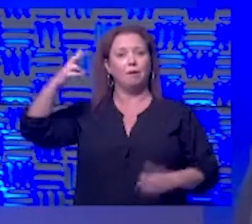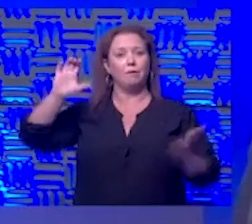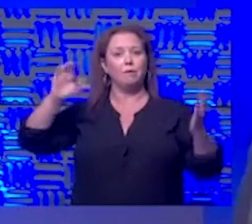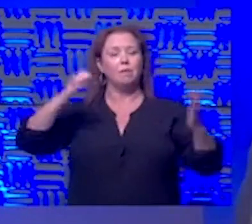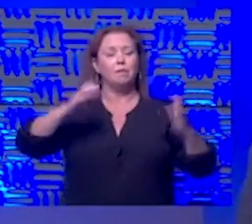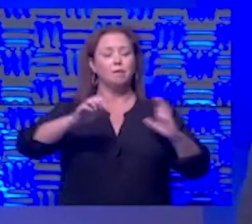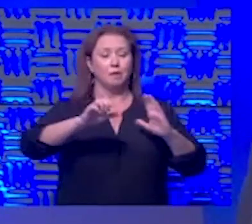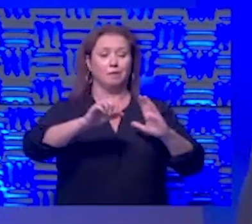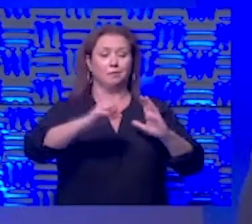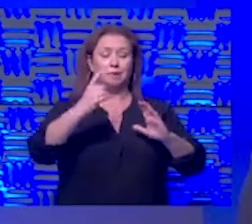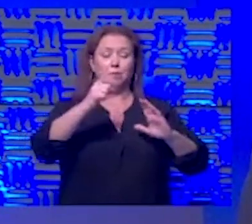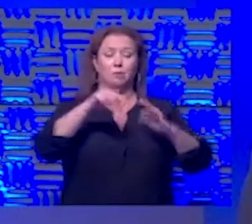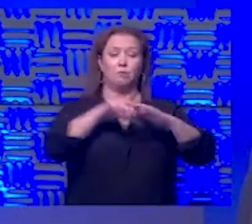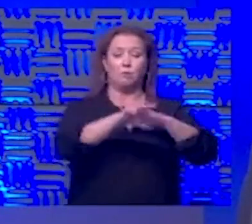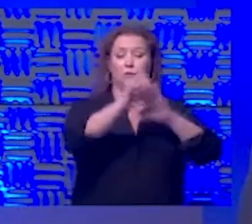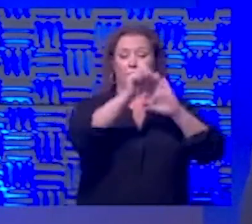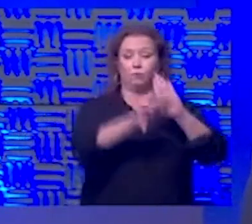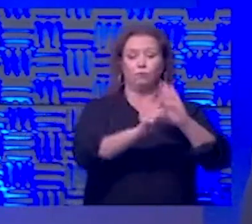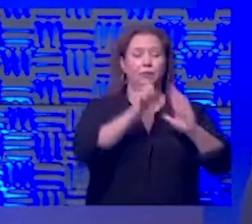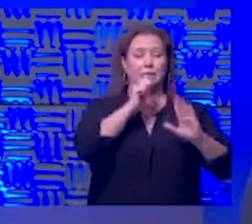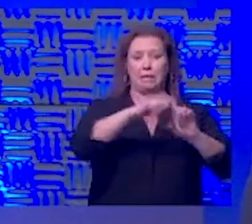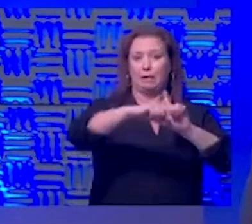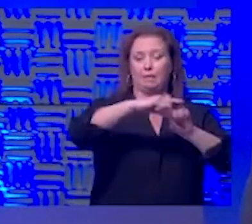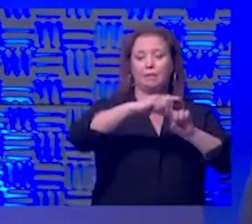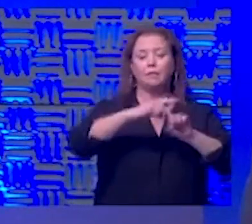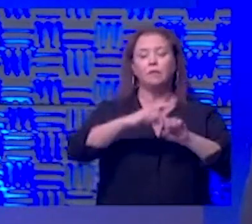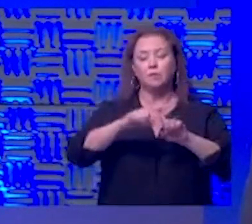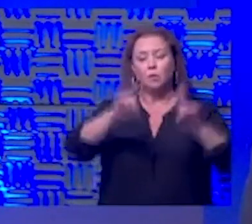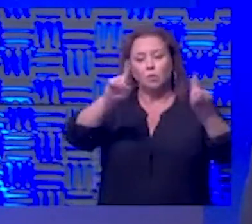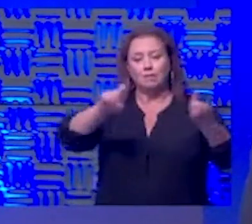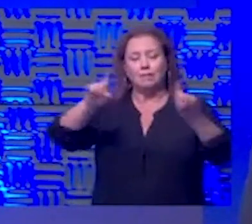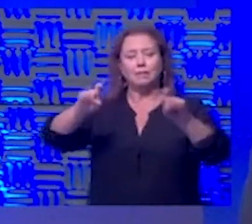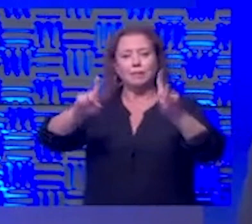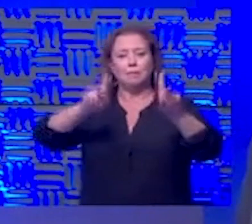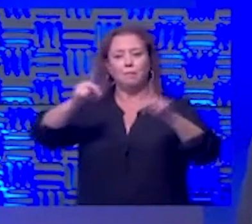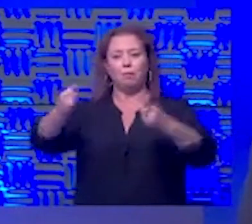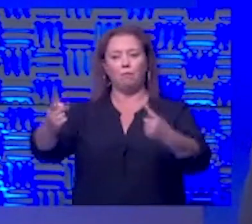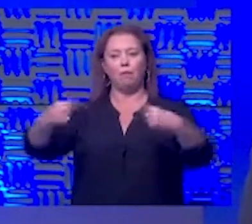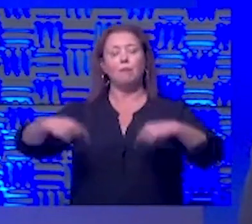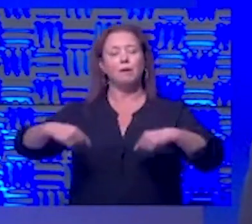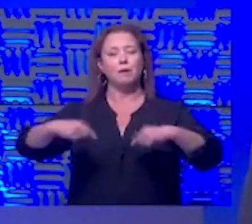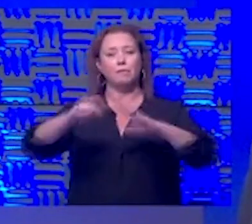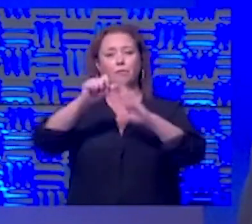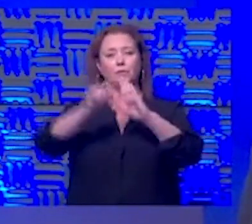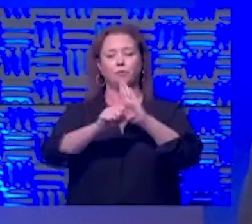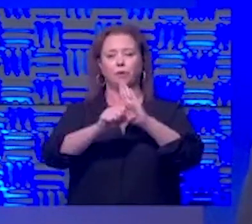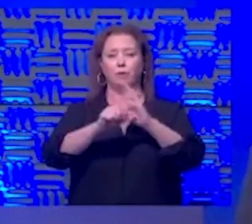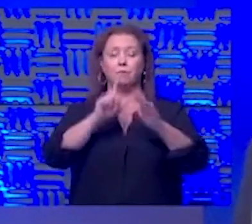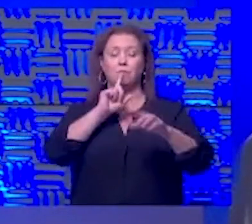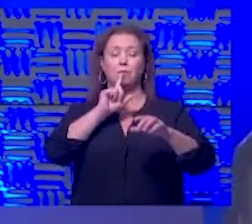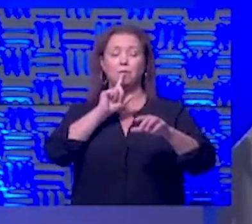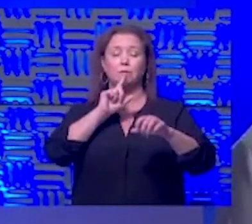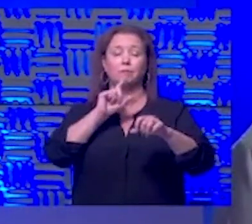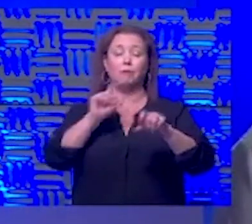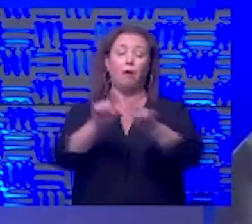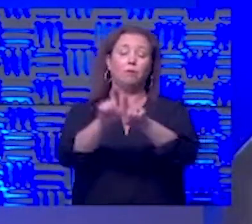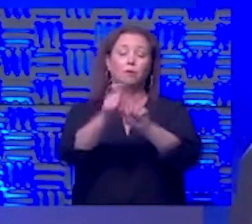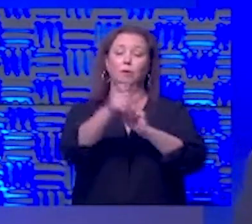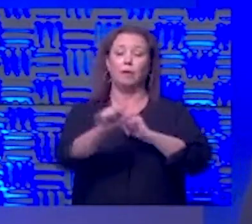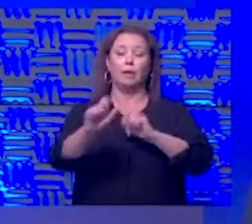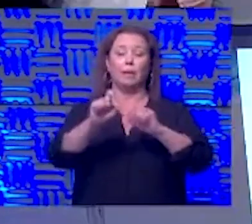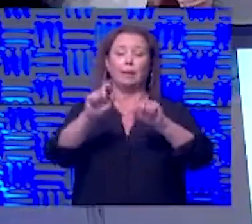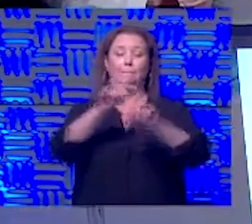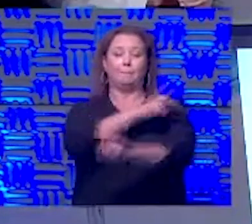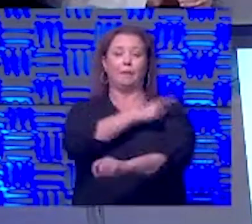doesn't. So we are routinely testing our outpatients who are coming in for a procedure, but also any patient who is admitted to the